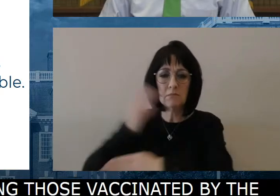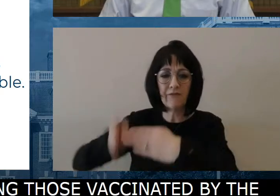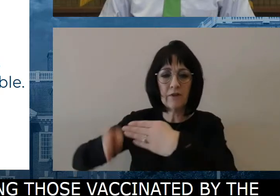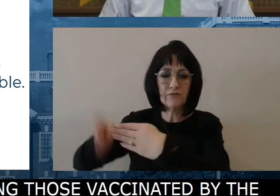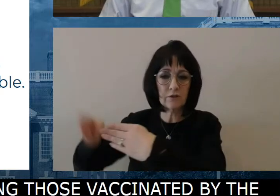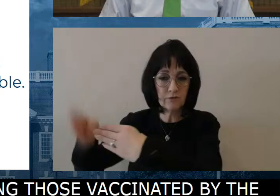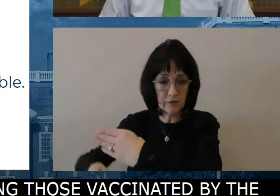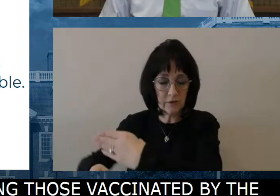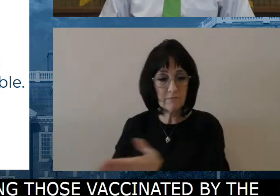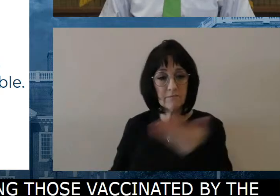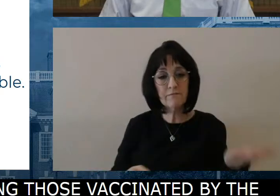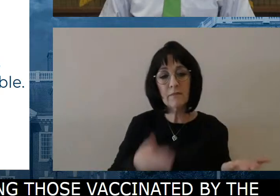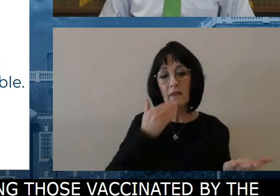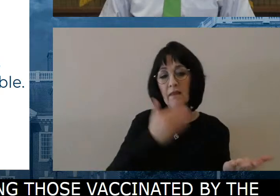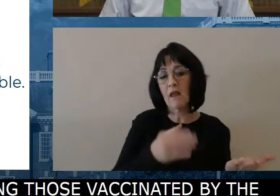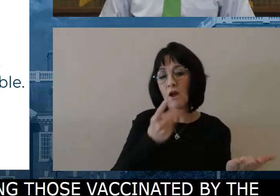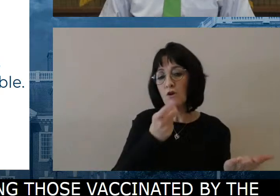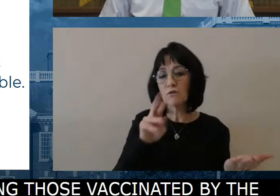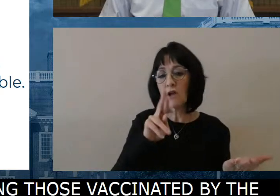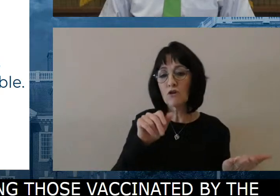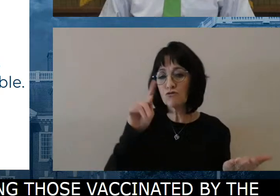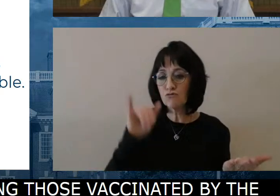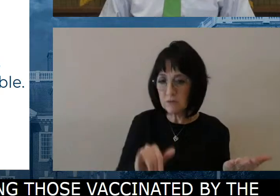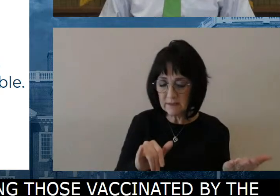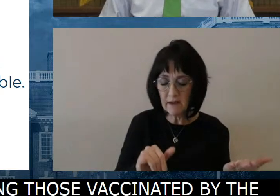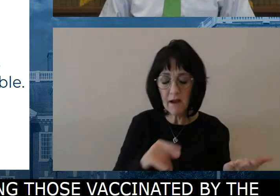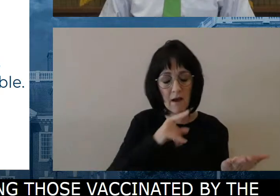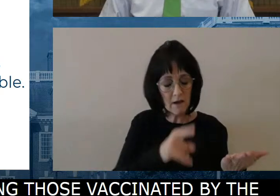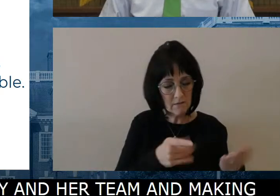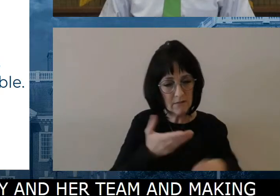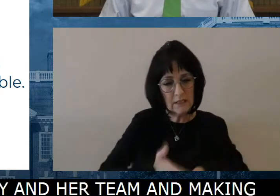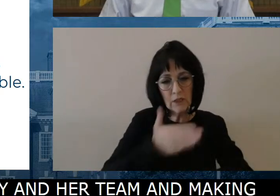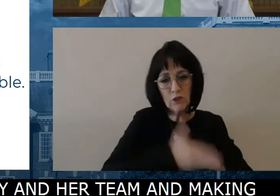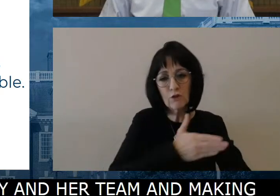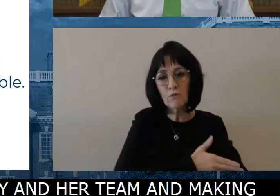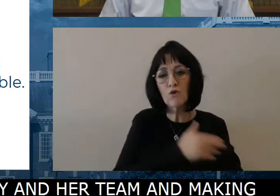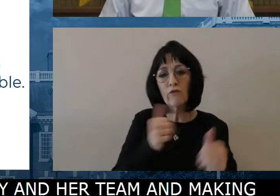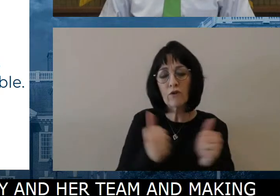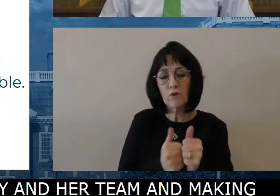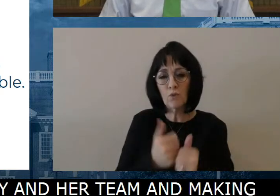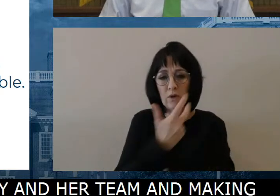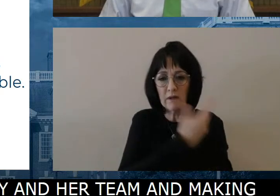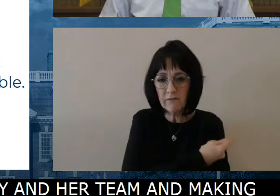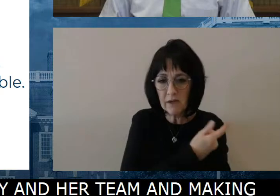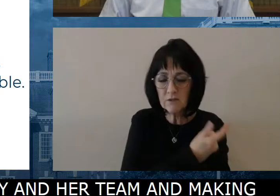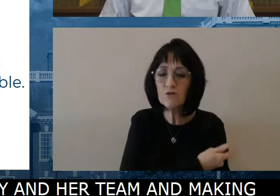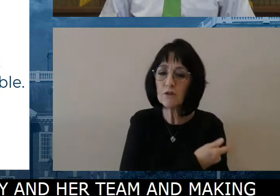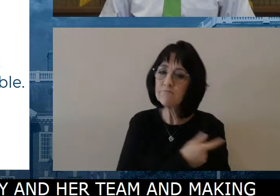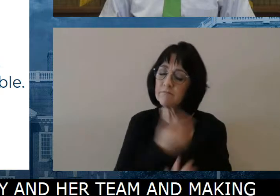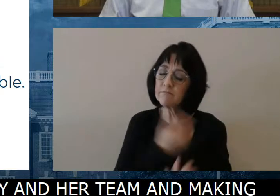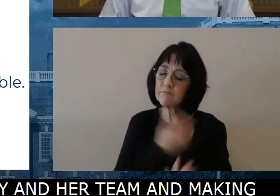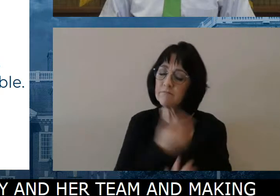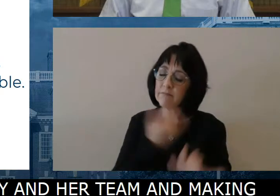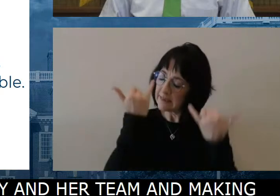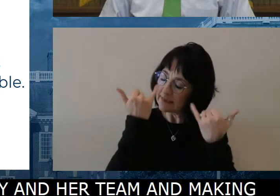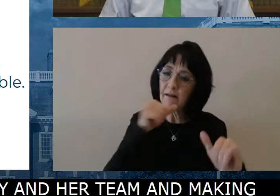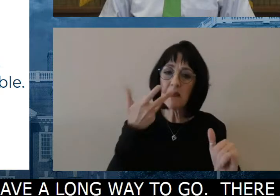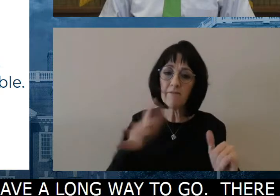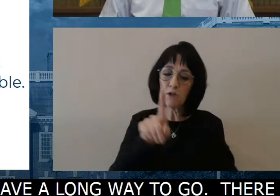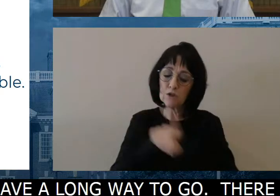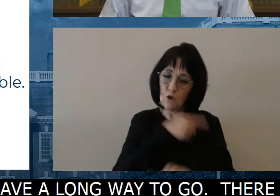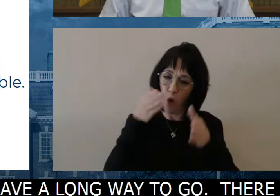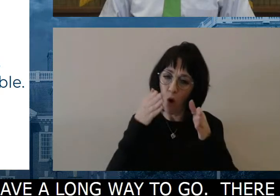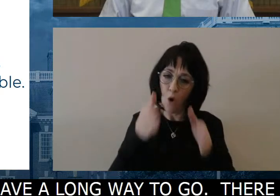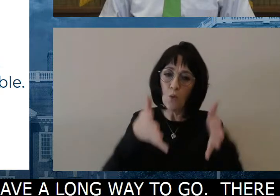on vaccinations. Got a long way to go. There is light at the end of the tunnel, and we're going to reach it